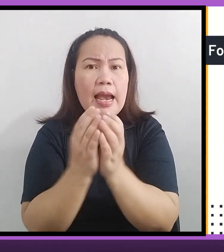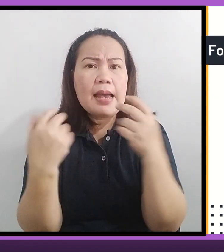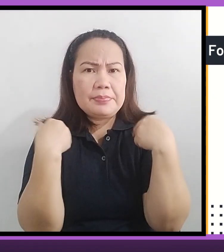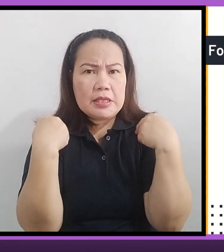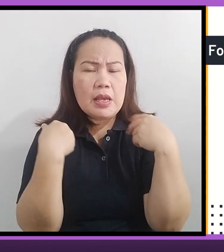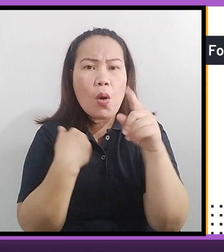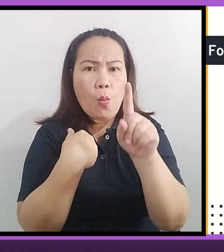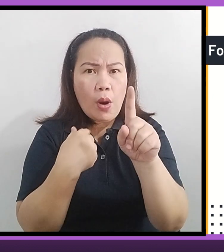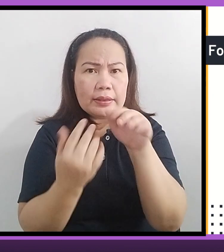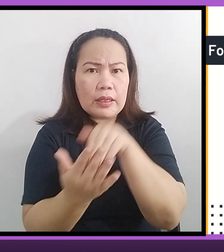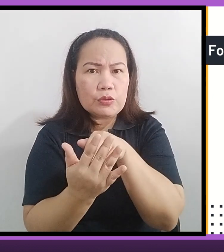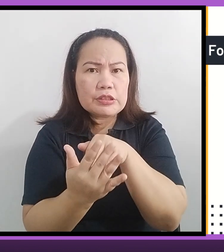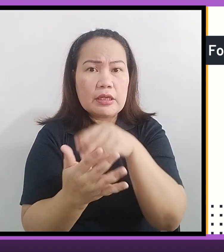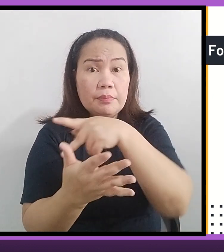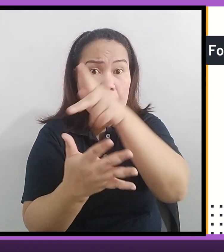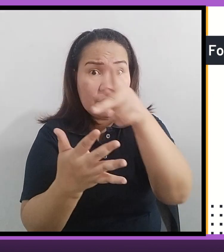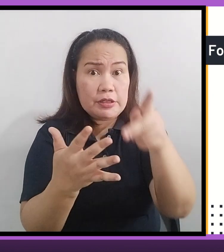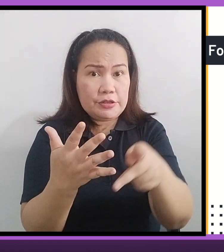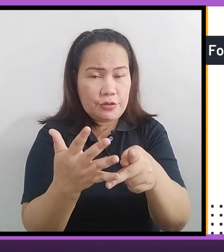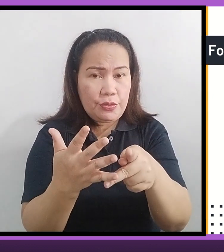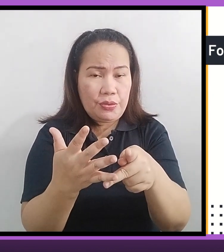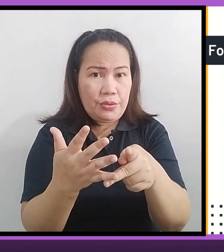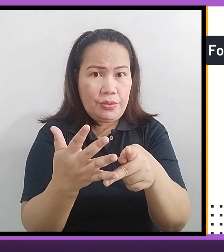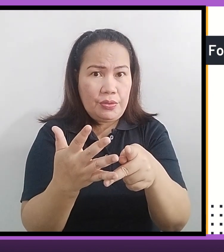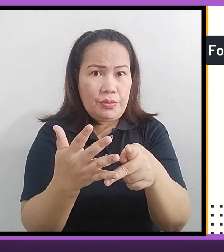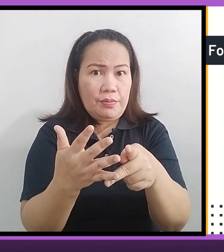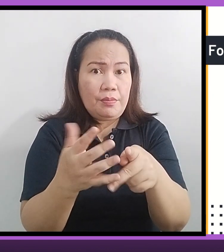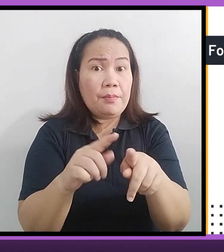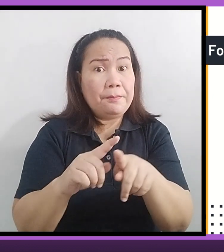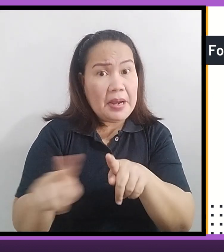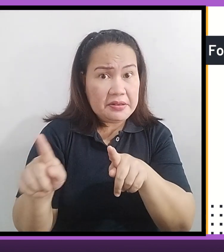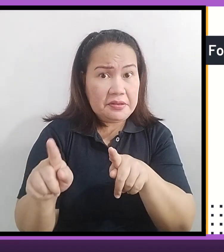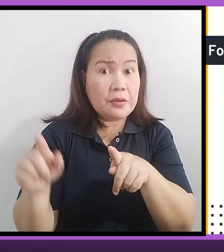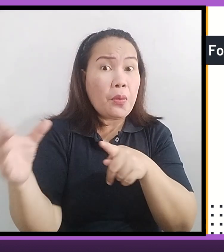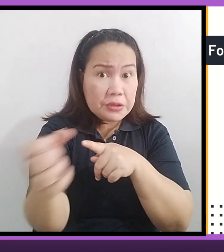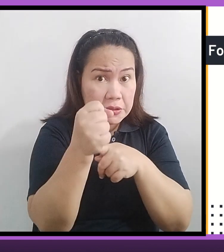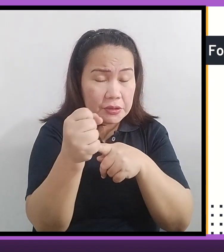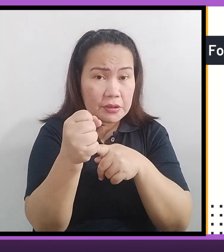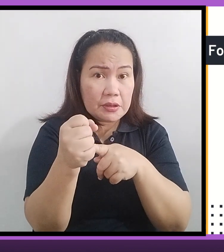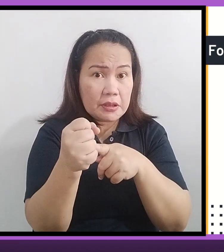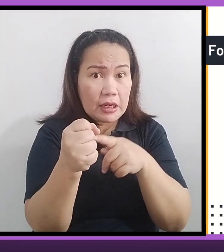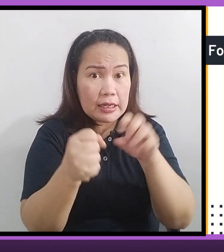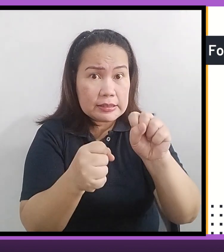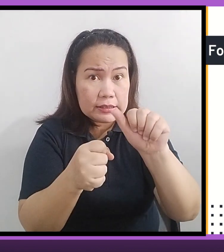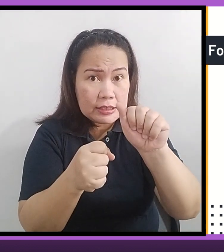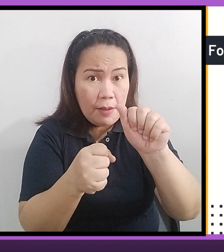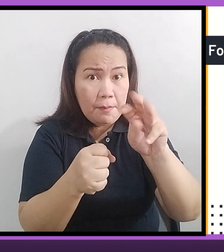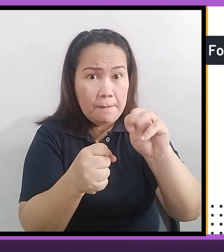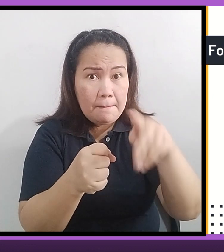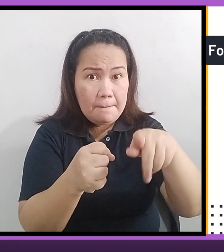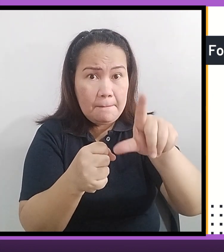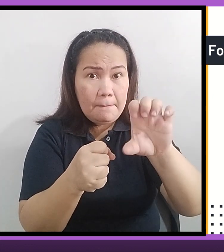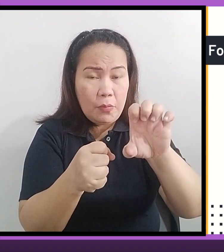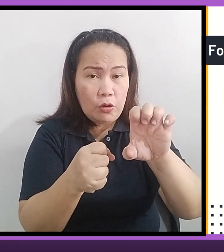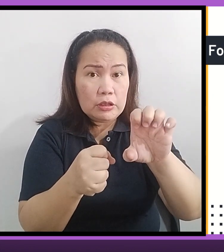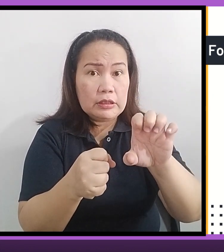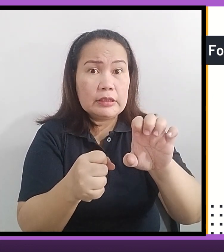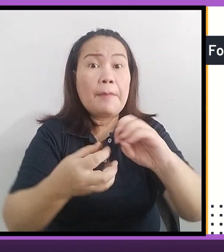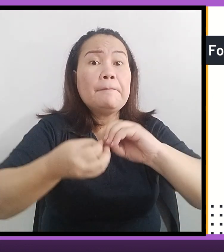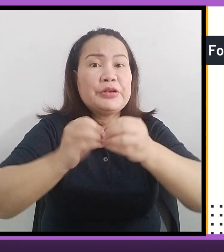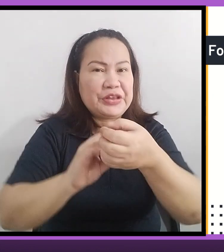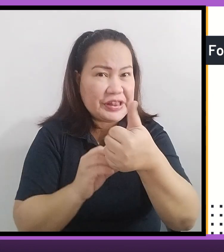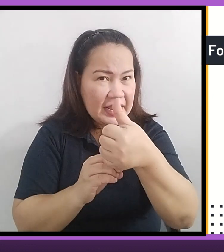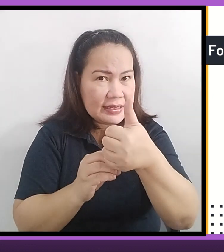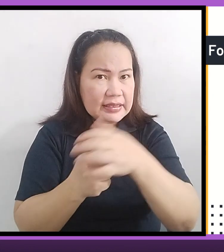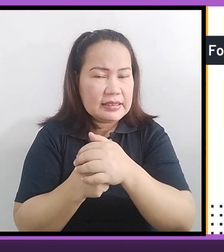1,000 population. And then, ang kukunin mo lang respondents is yung every 10th number dun sa population